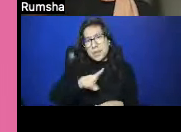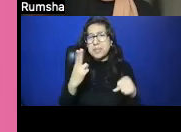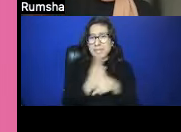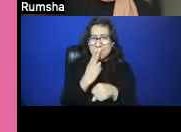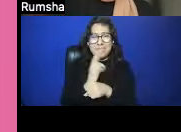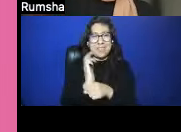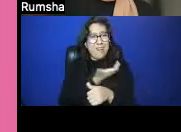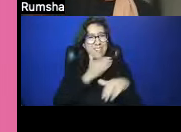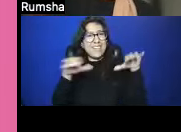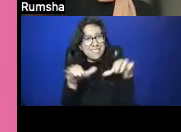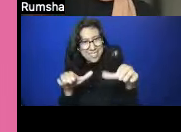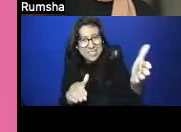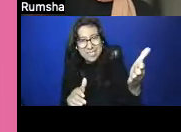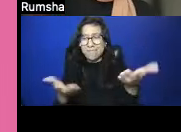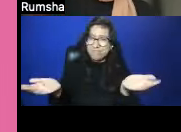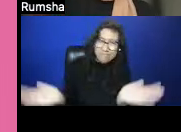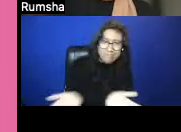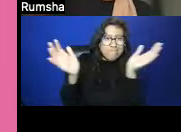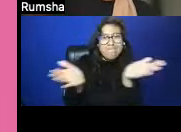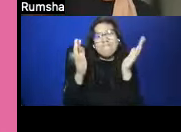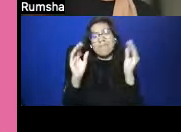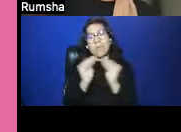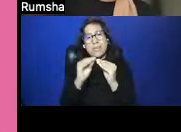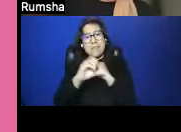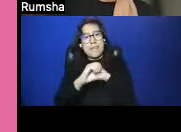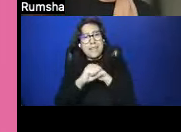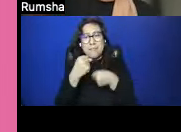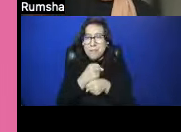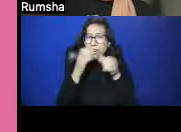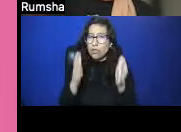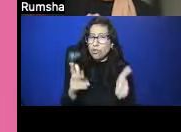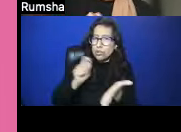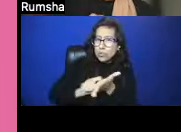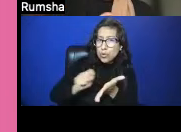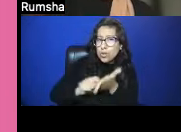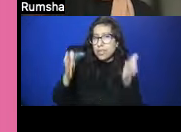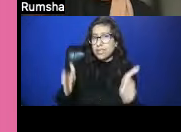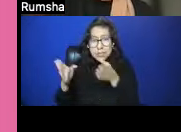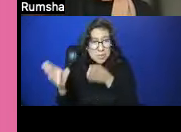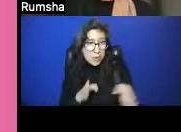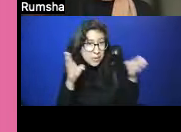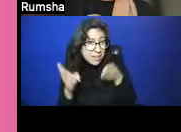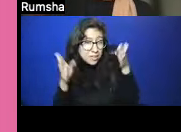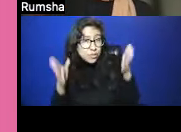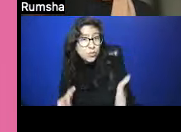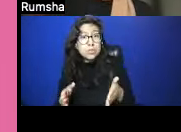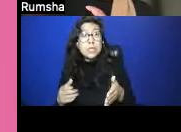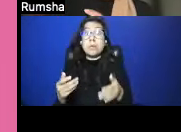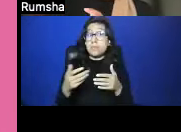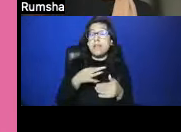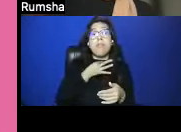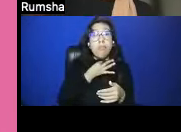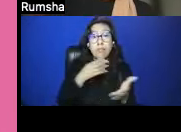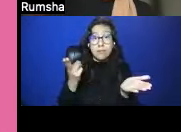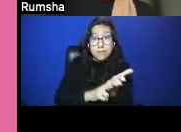in our curriculum to build with other media makers and organizers and journalists. And if you are interested in signing up for